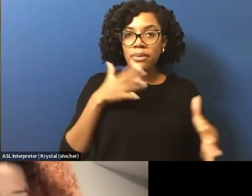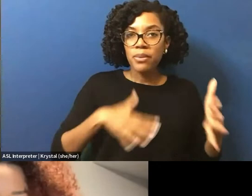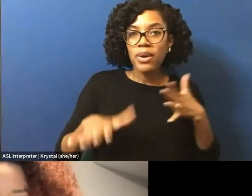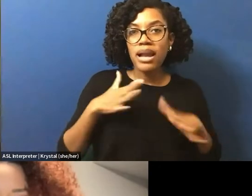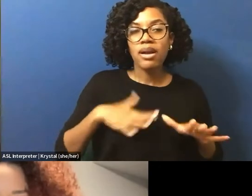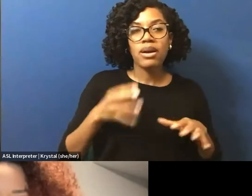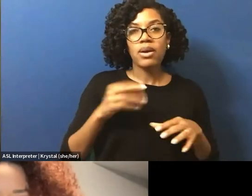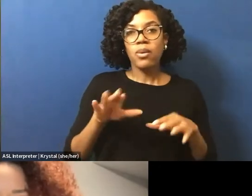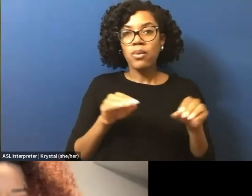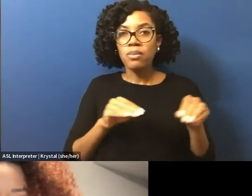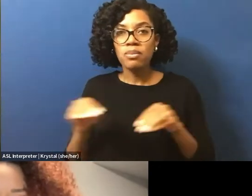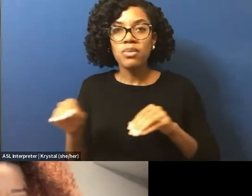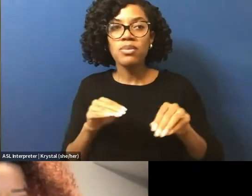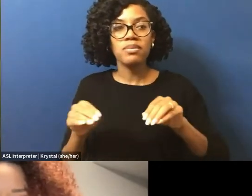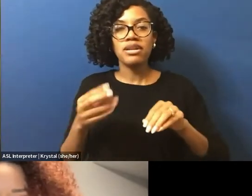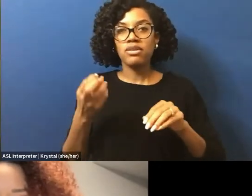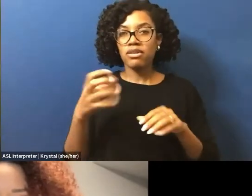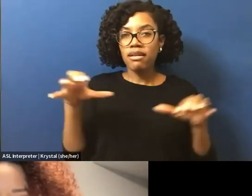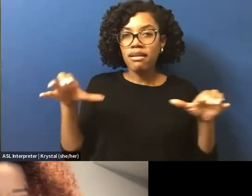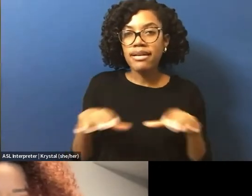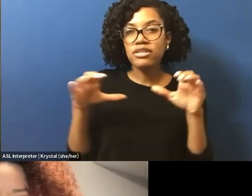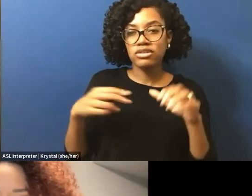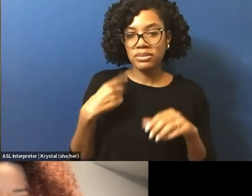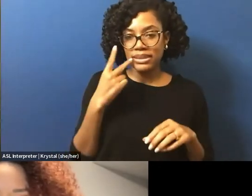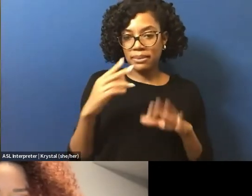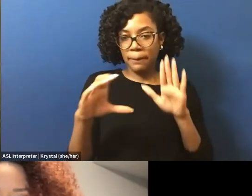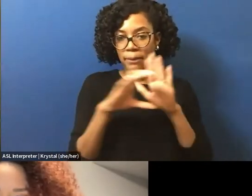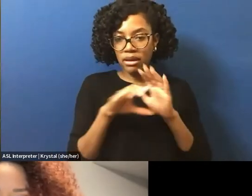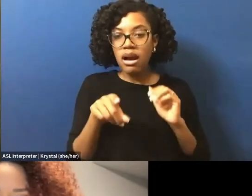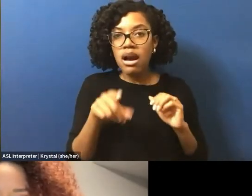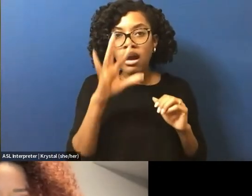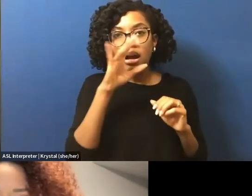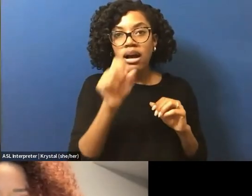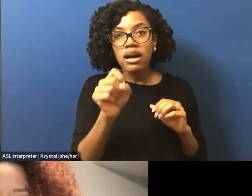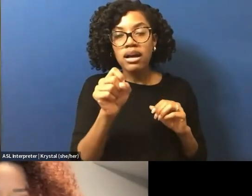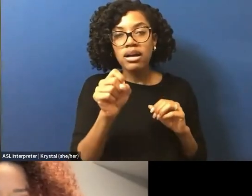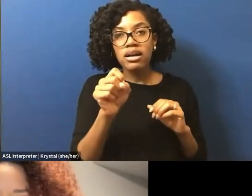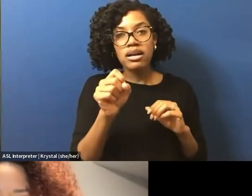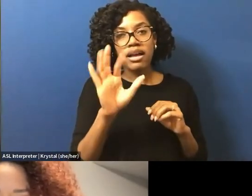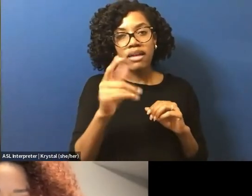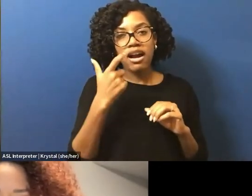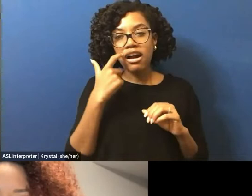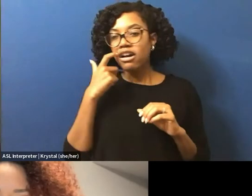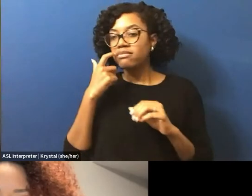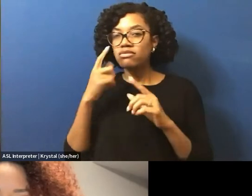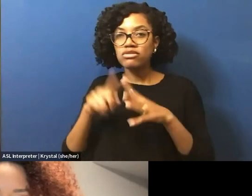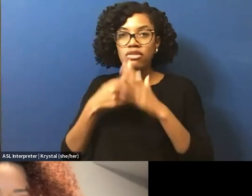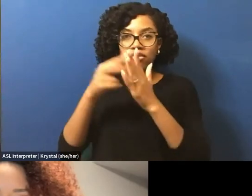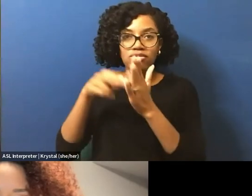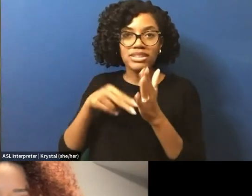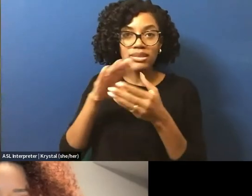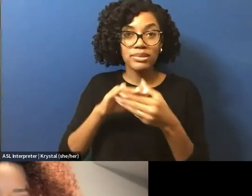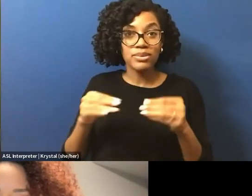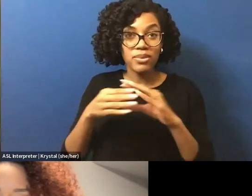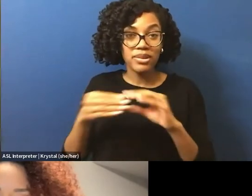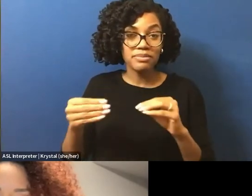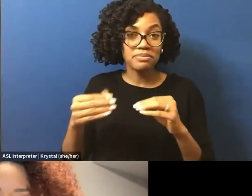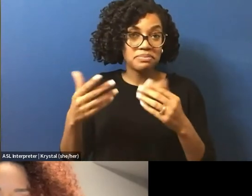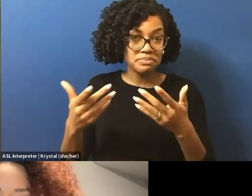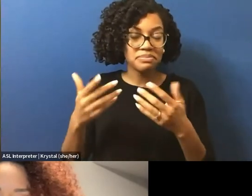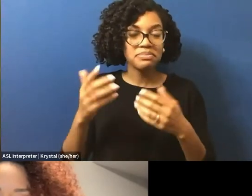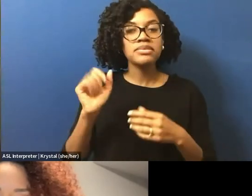doing. So one of the things I really try to encourage myself to do and others to do is think about just a